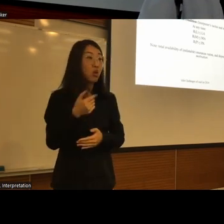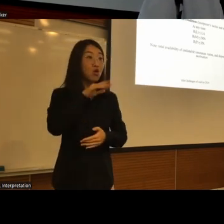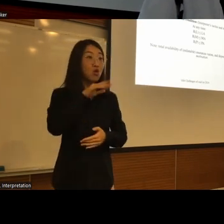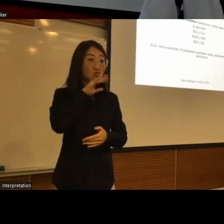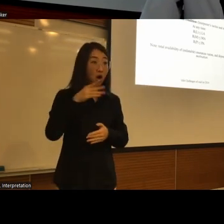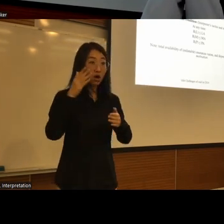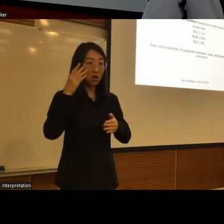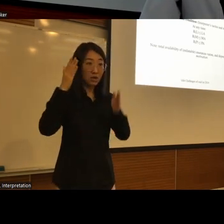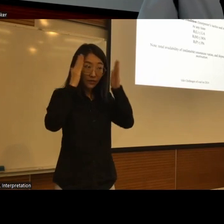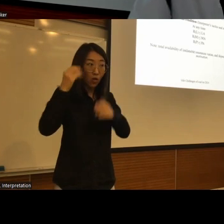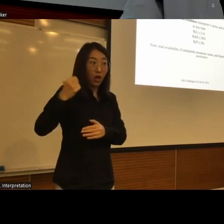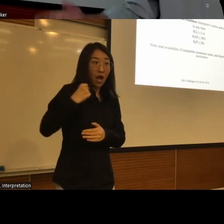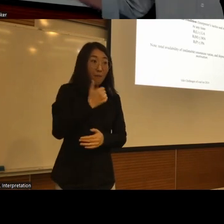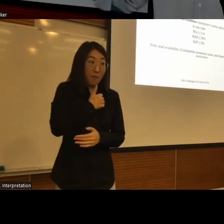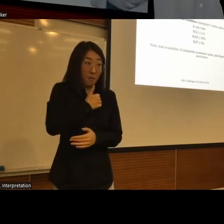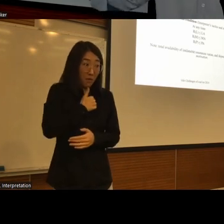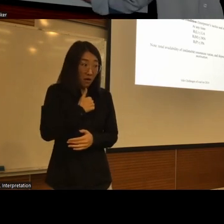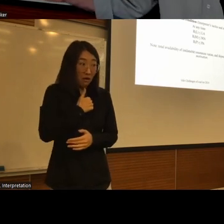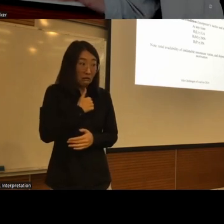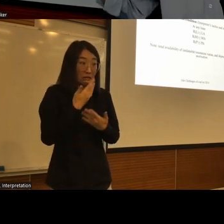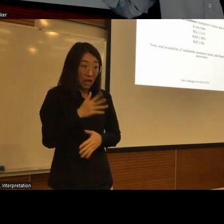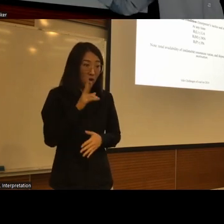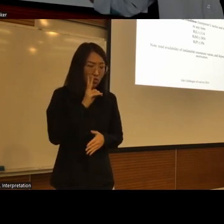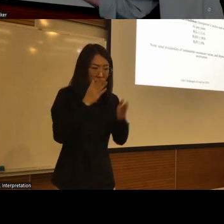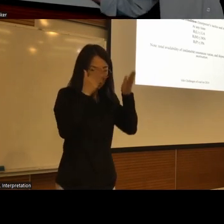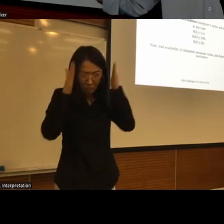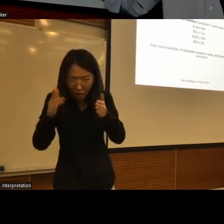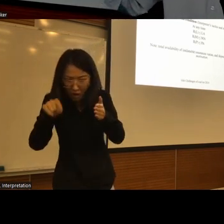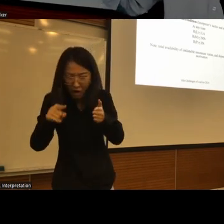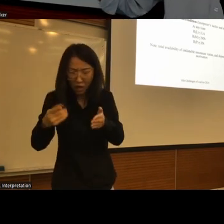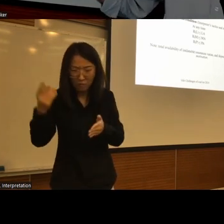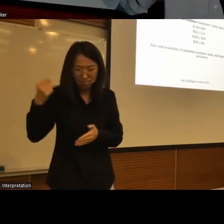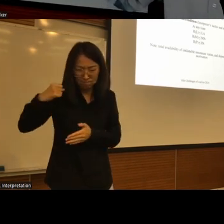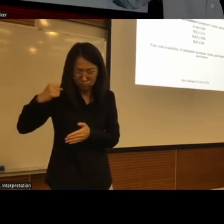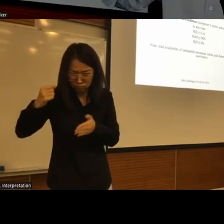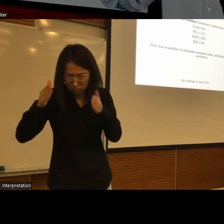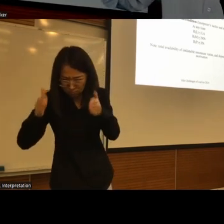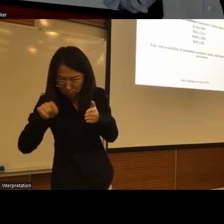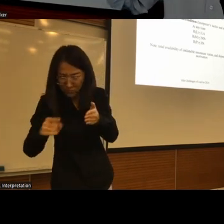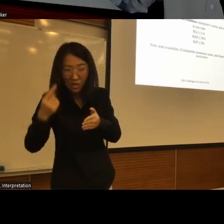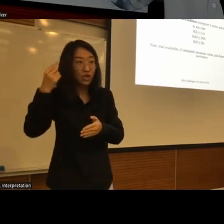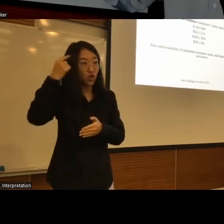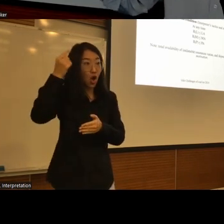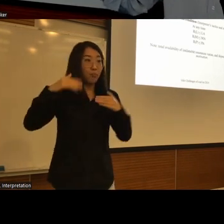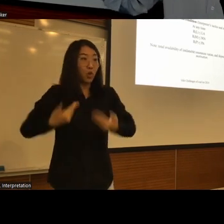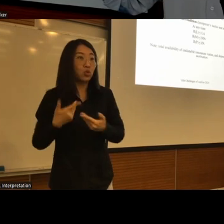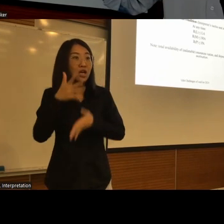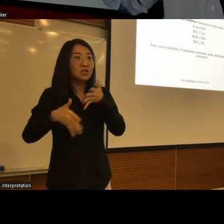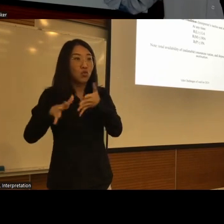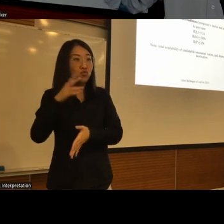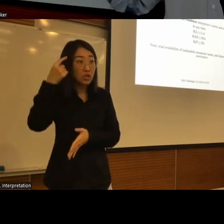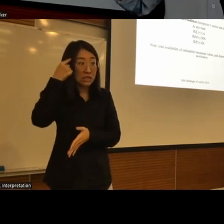focusing on producing, for instance, you were trying to express a particular idea in sign